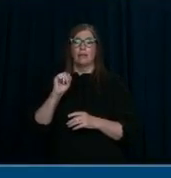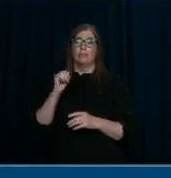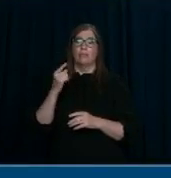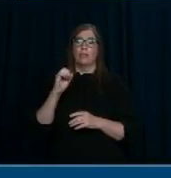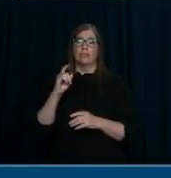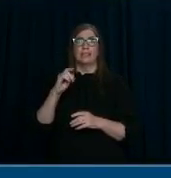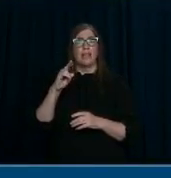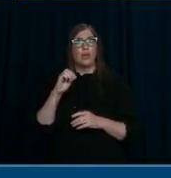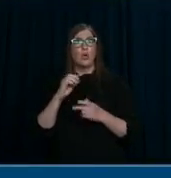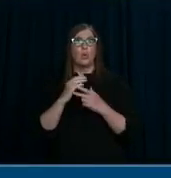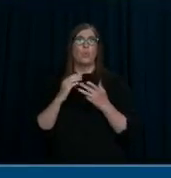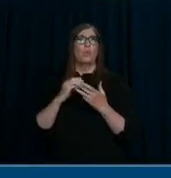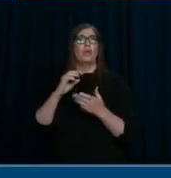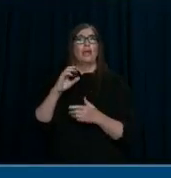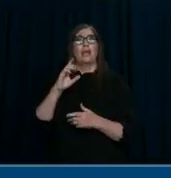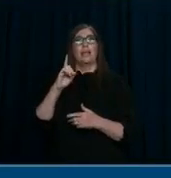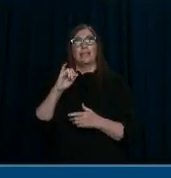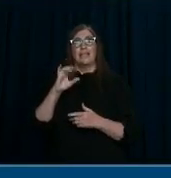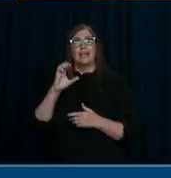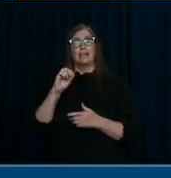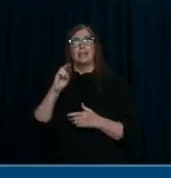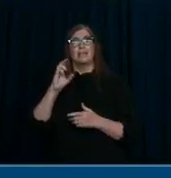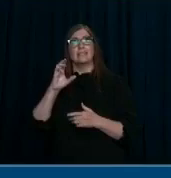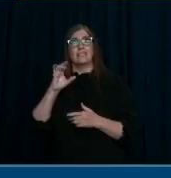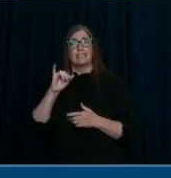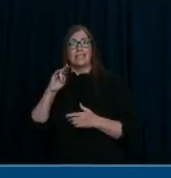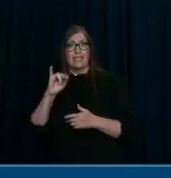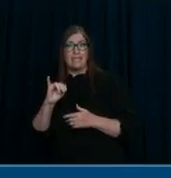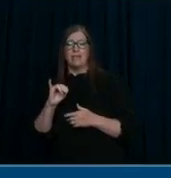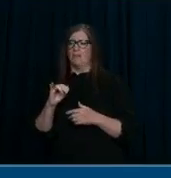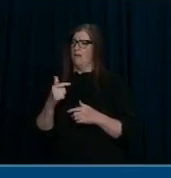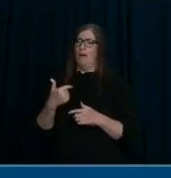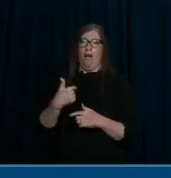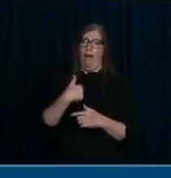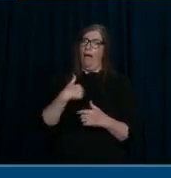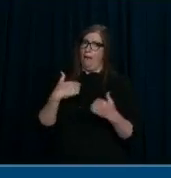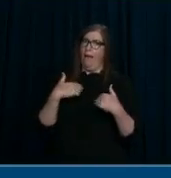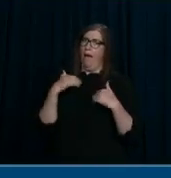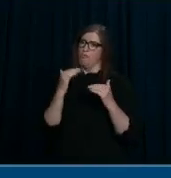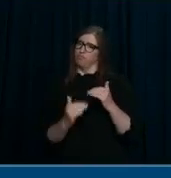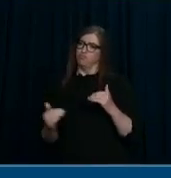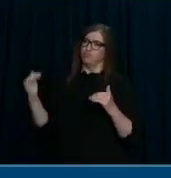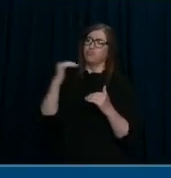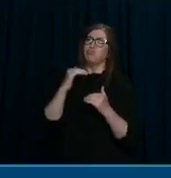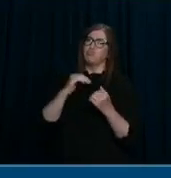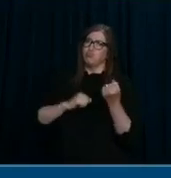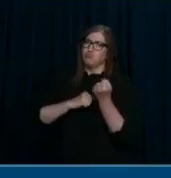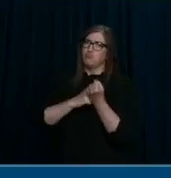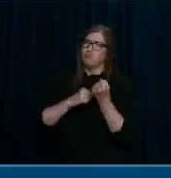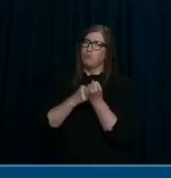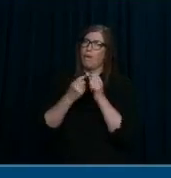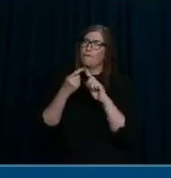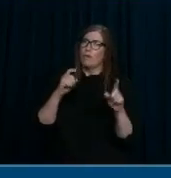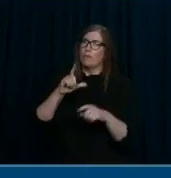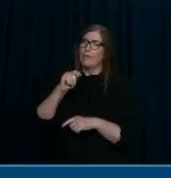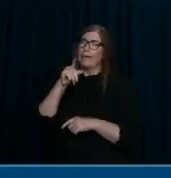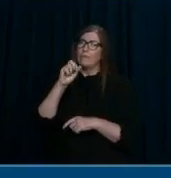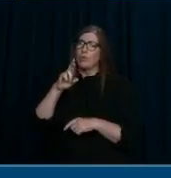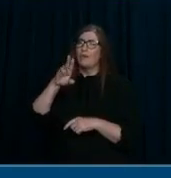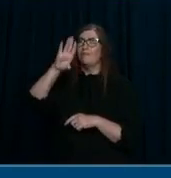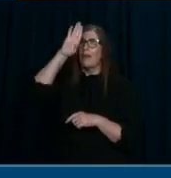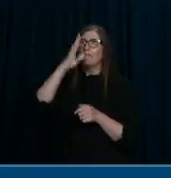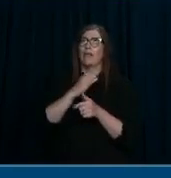Dennis DeConcini. I have the majority, overwhelming majority of labor behind me. We're talking about firefighters